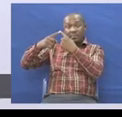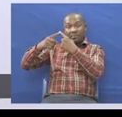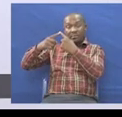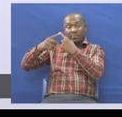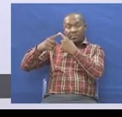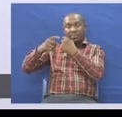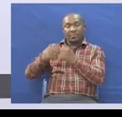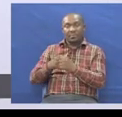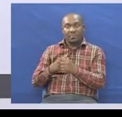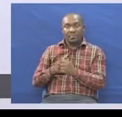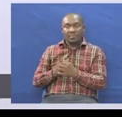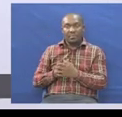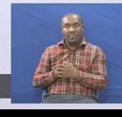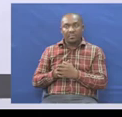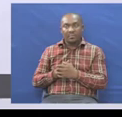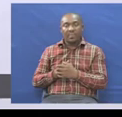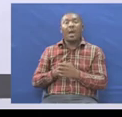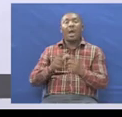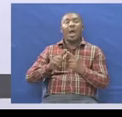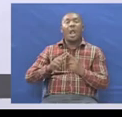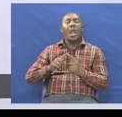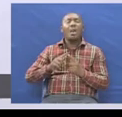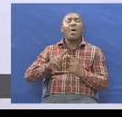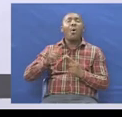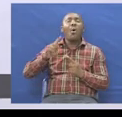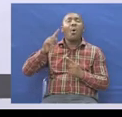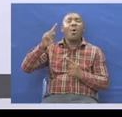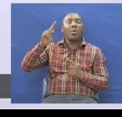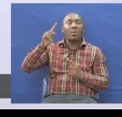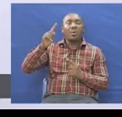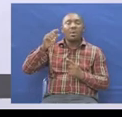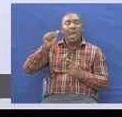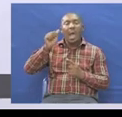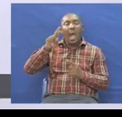This is the wrong arrow.